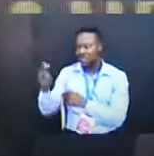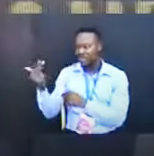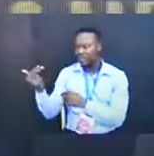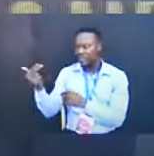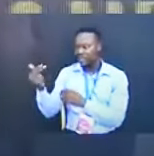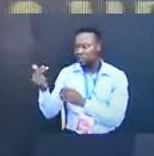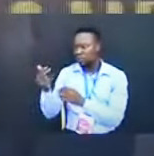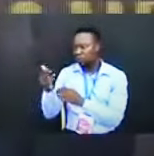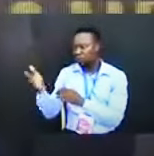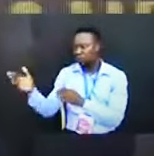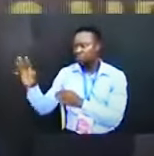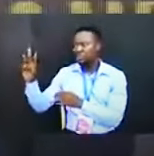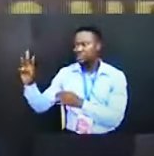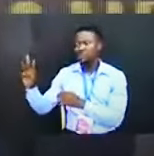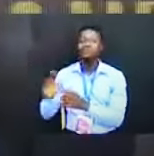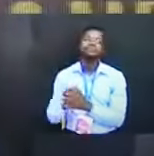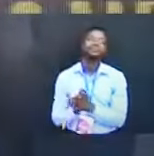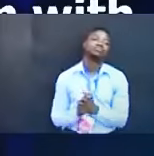16.